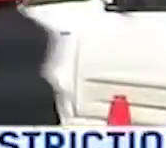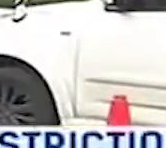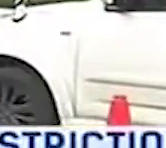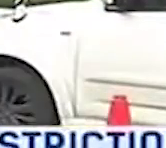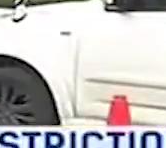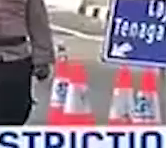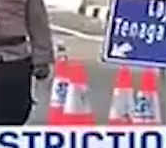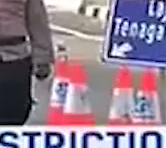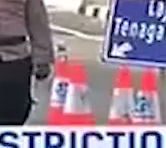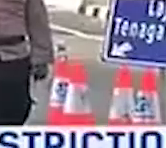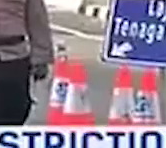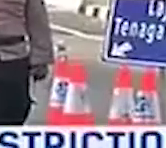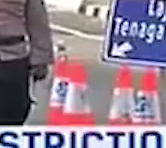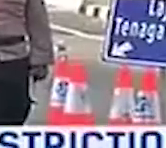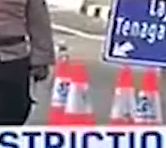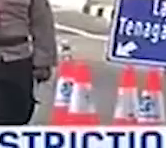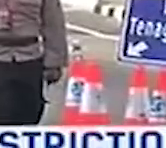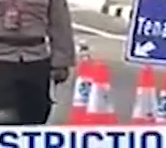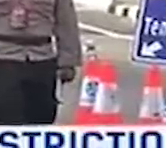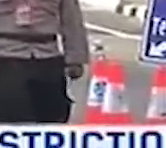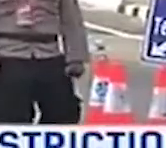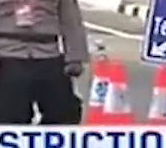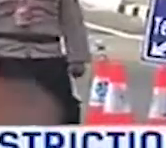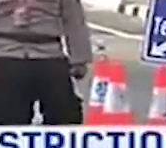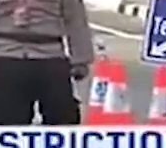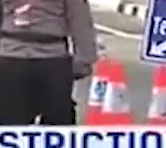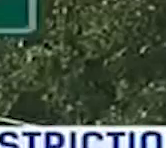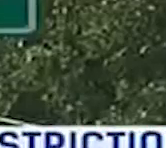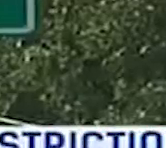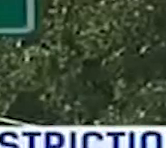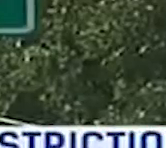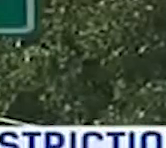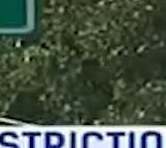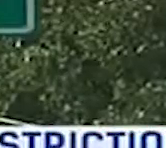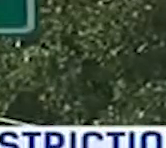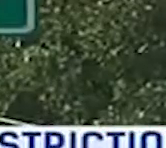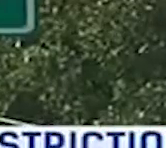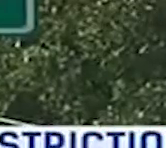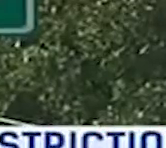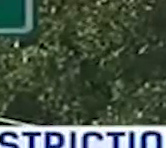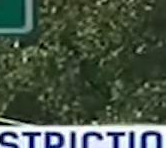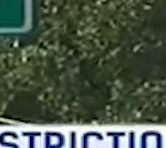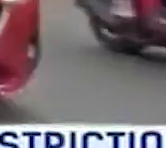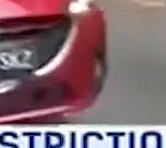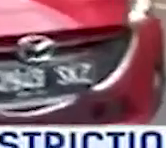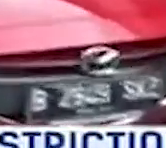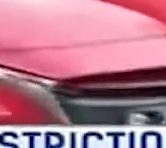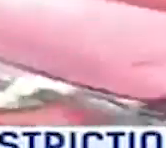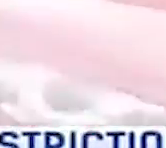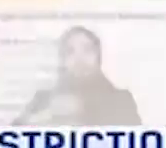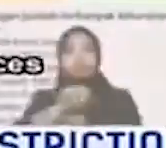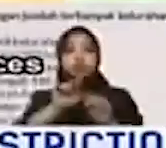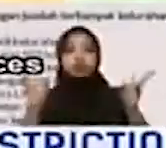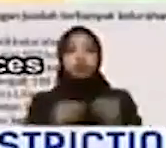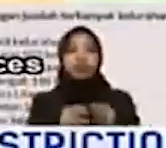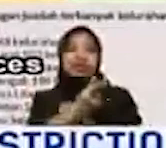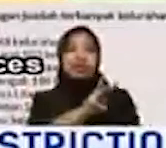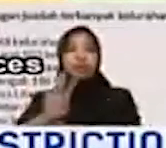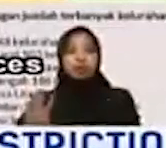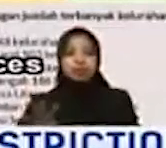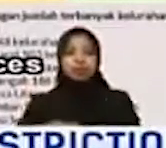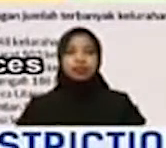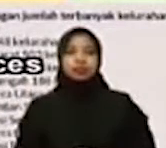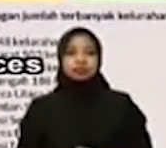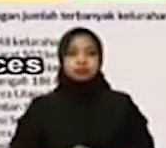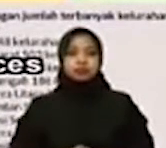higher percentage of death rate, while 29 provinces has lower recovery rate.